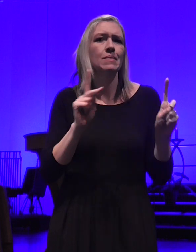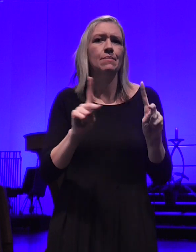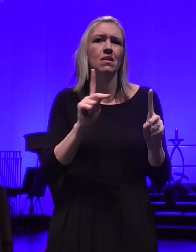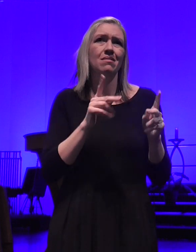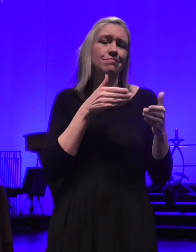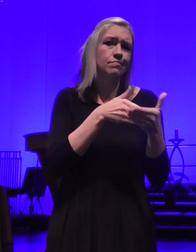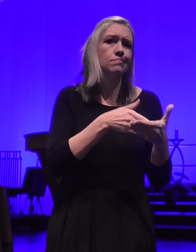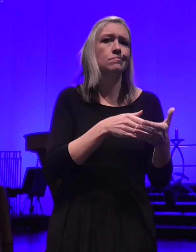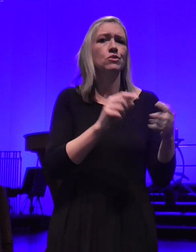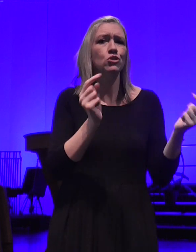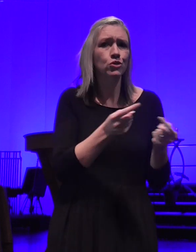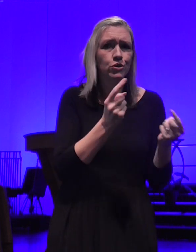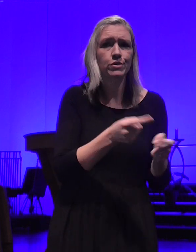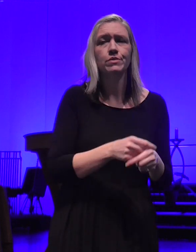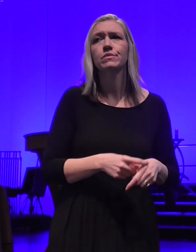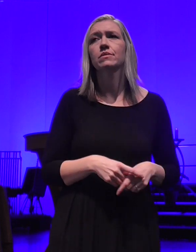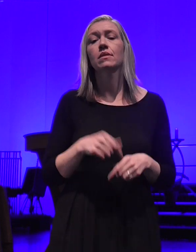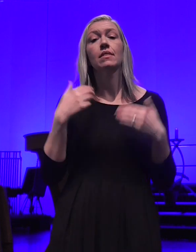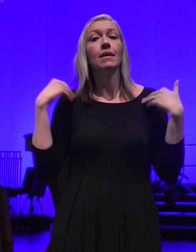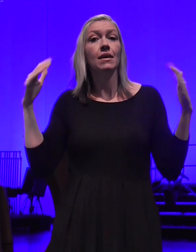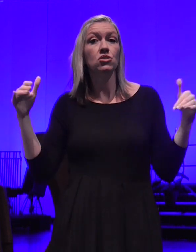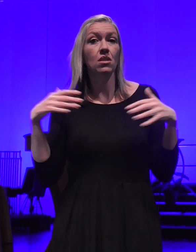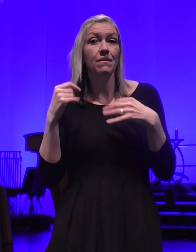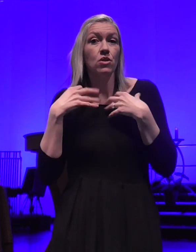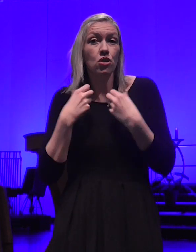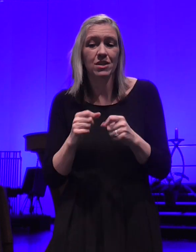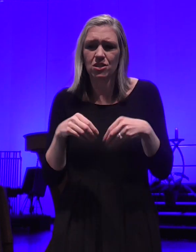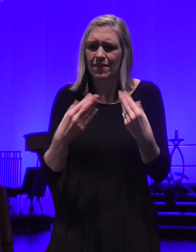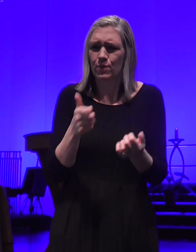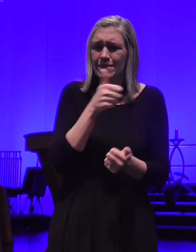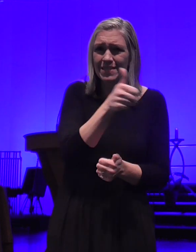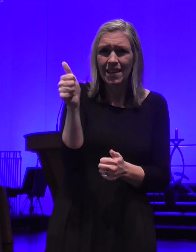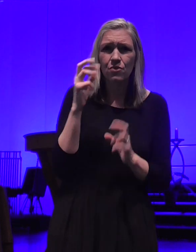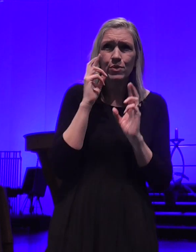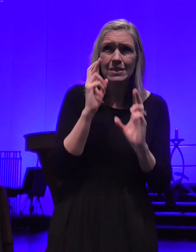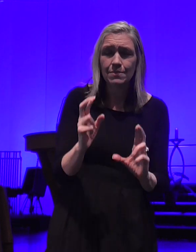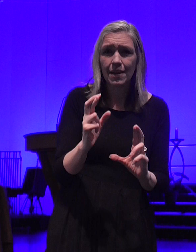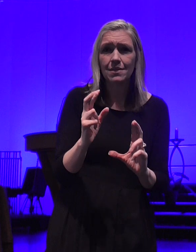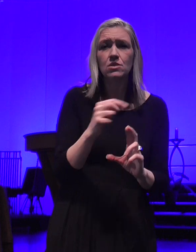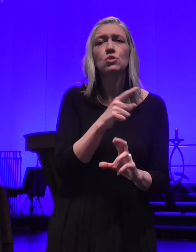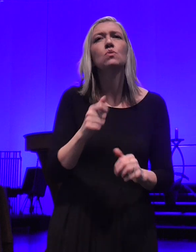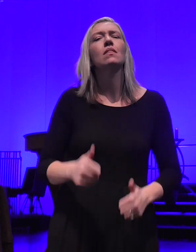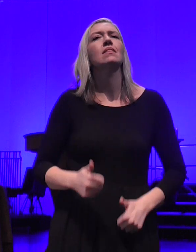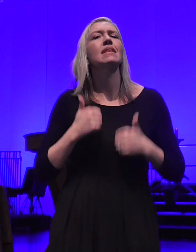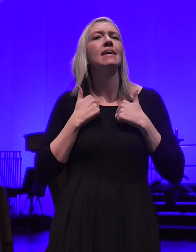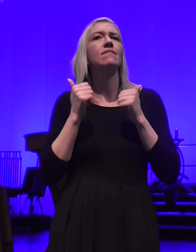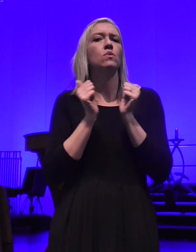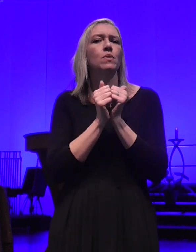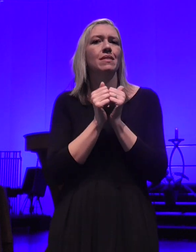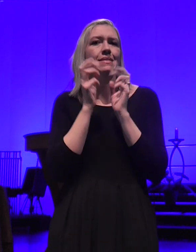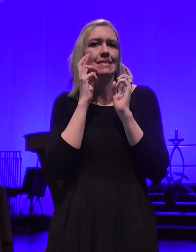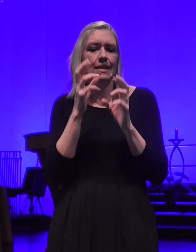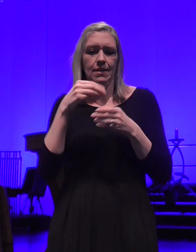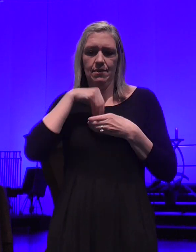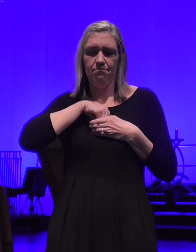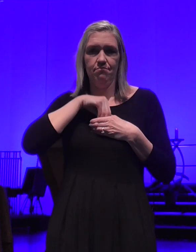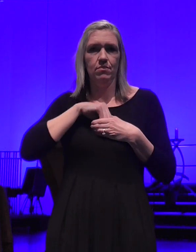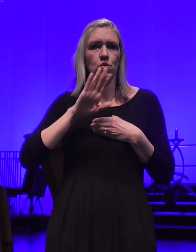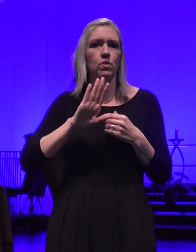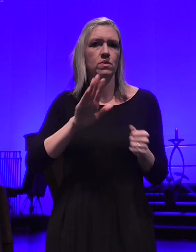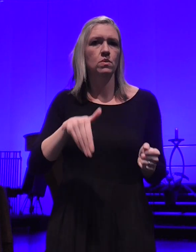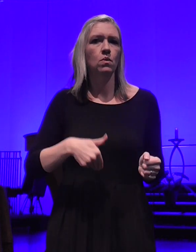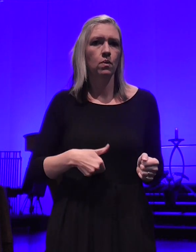of encouragement confirm you in warmth and self-respect, that you may live with the dignity that presides in your soul.